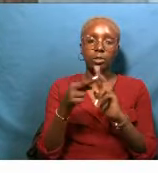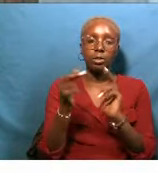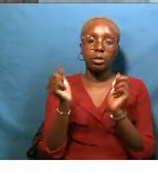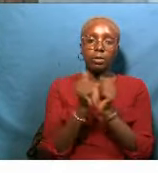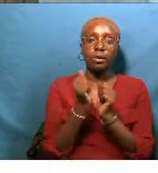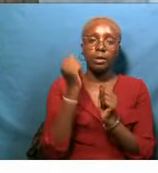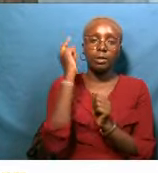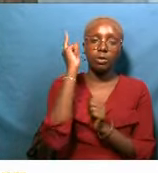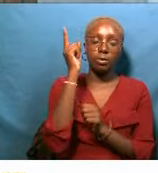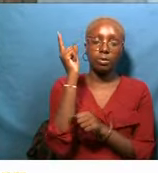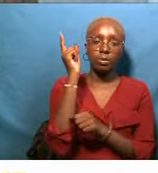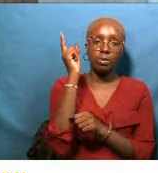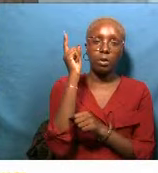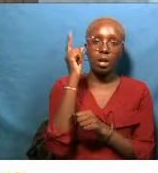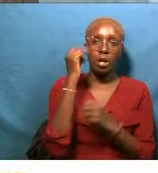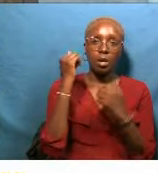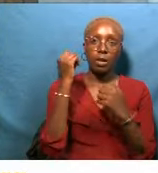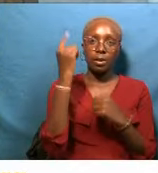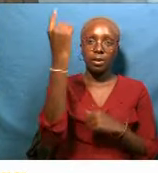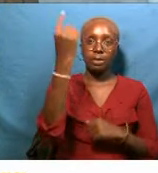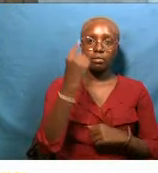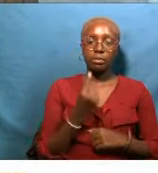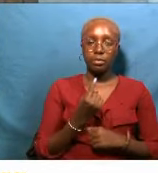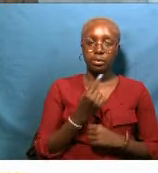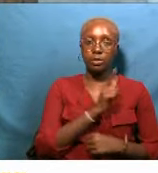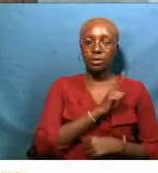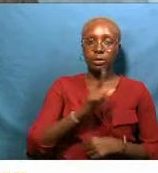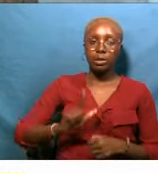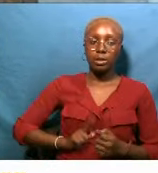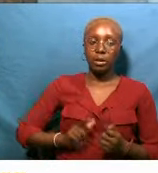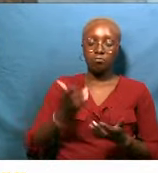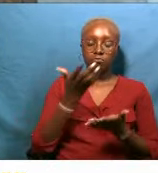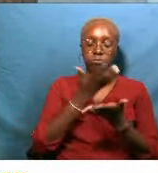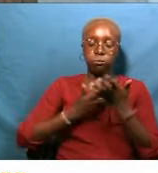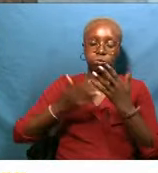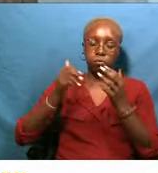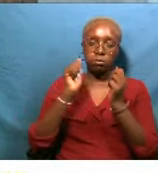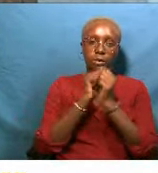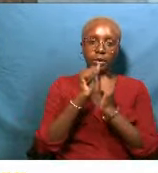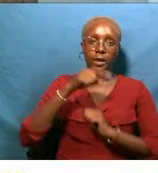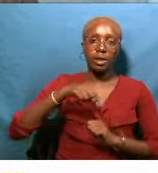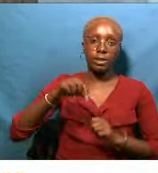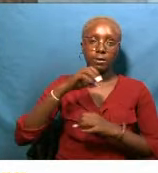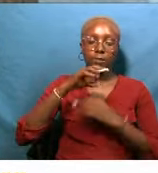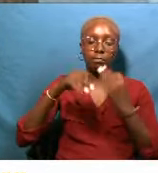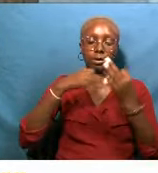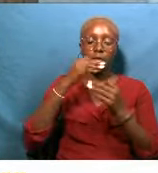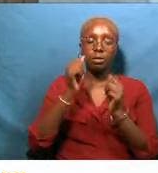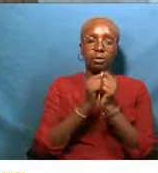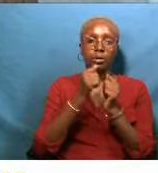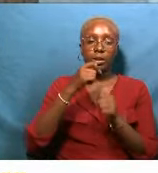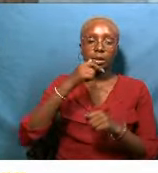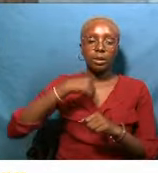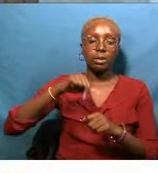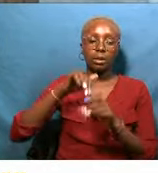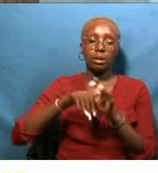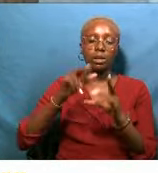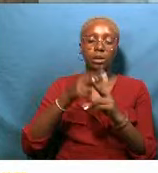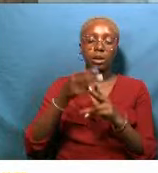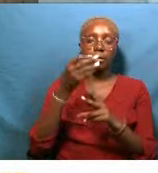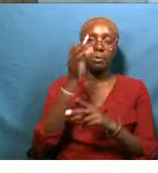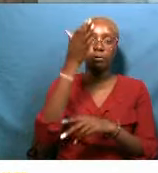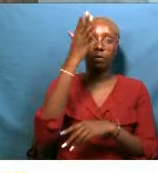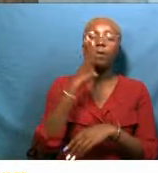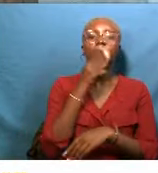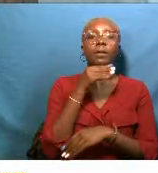you. So come in, dine with us, commune with us. In the name of God the Father, the Son, and the